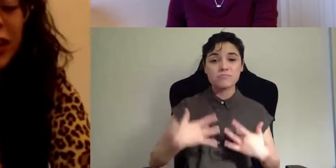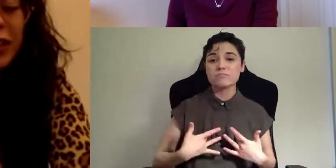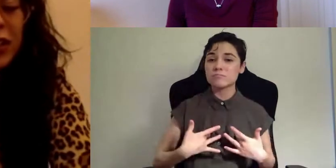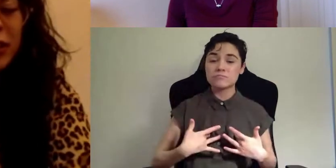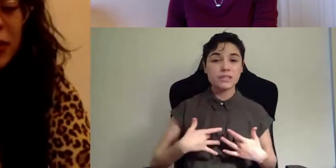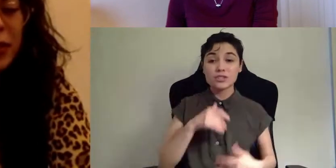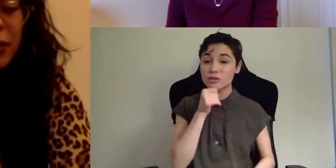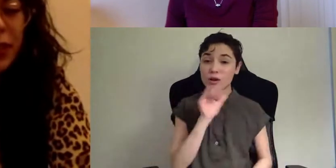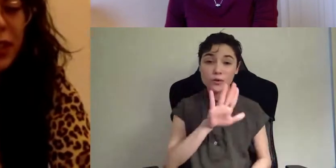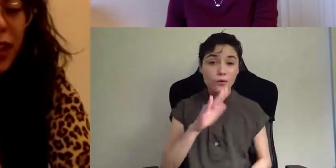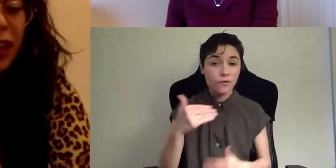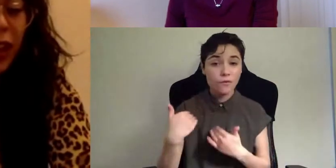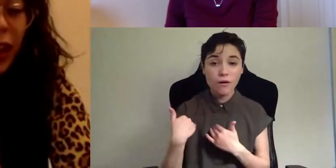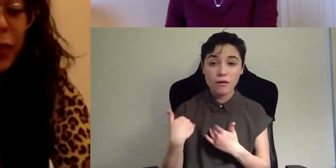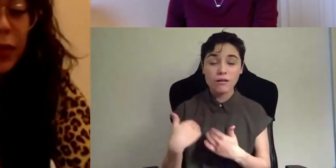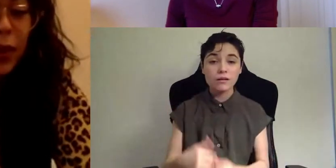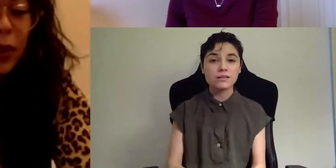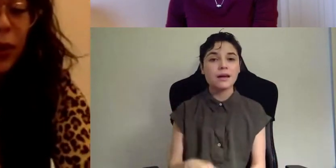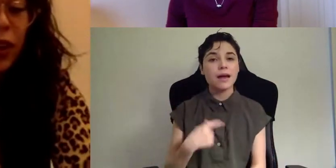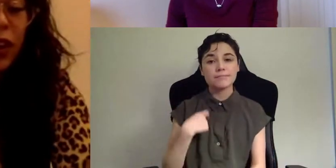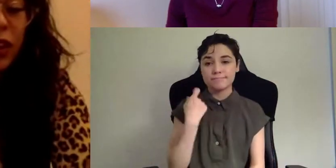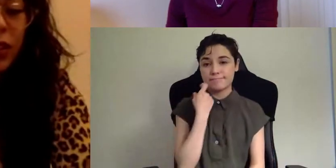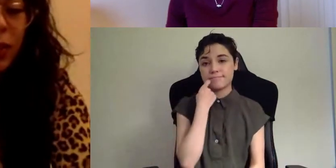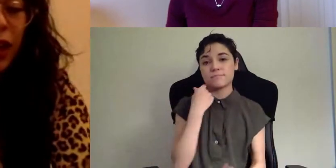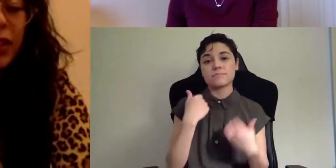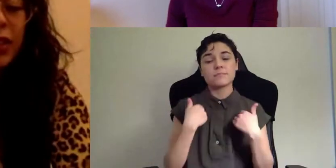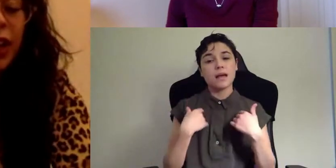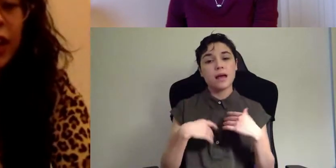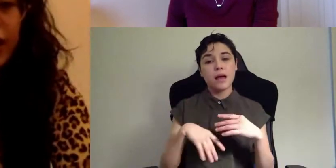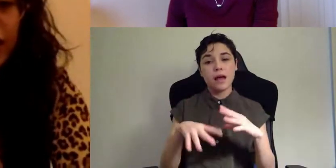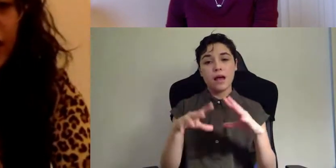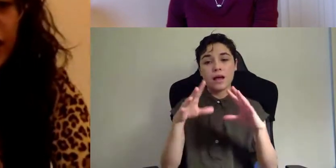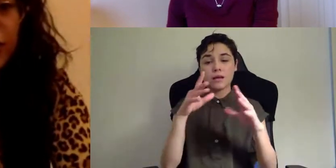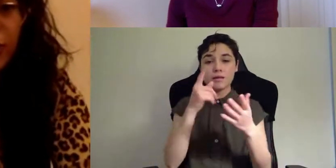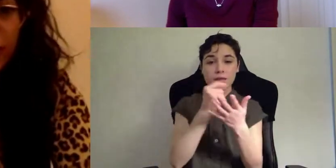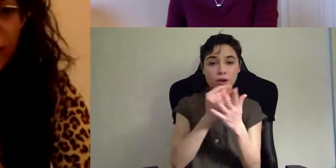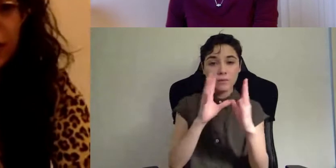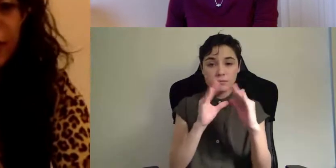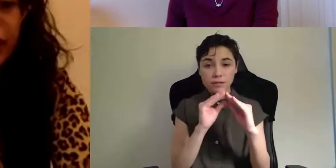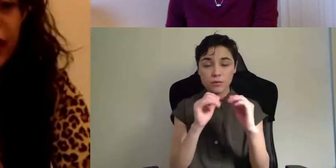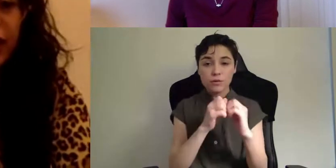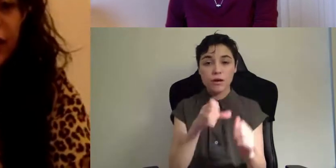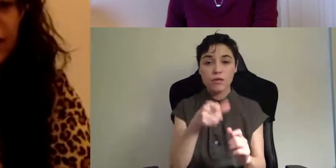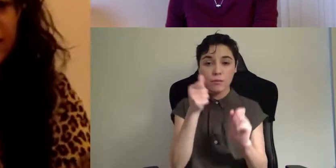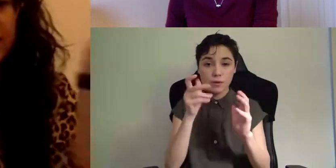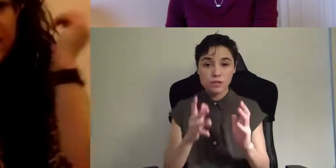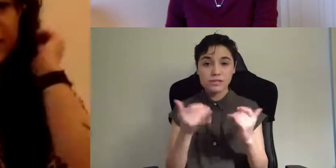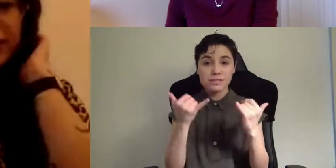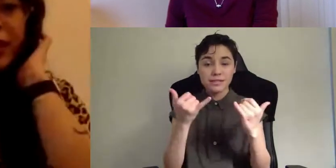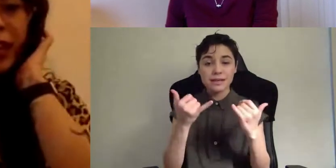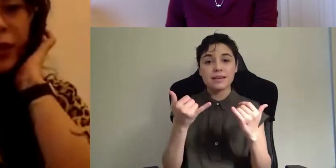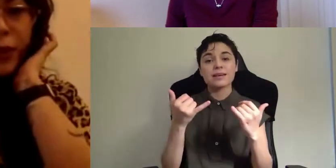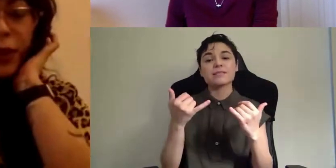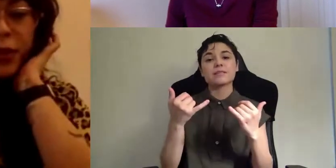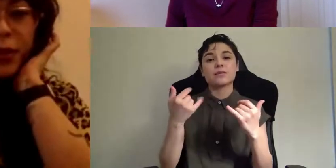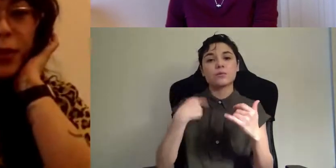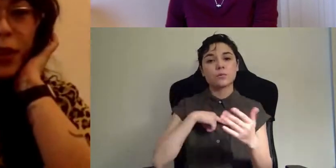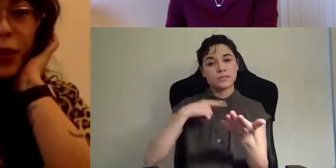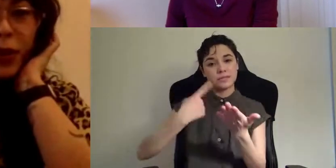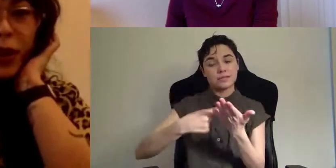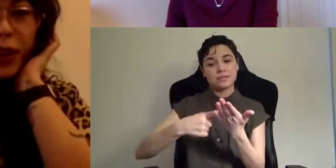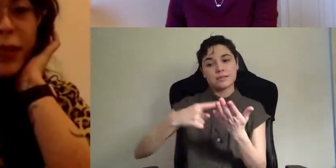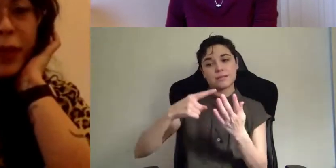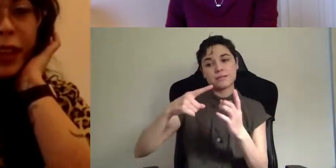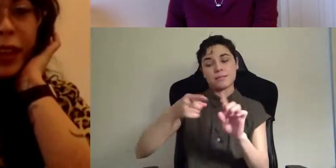I just had a session with someone today. I am so depressed. I don't want it to be like this. It's like, of course